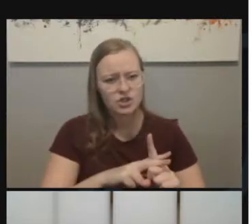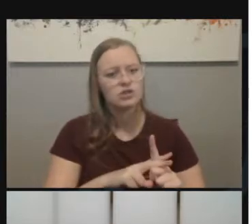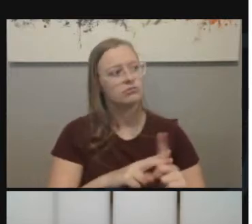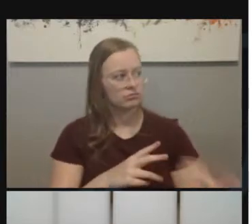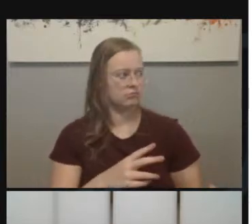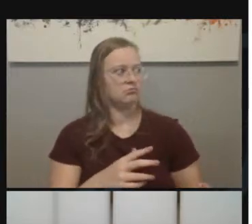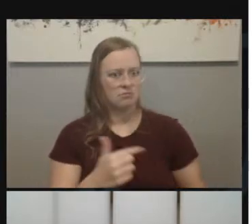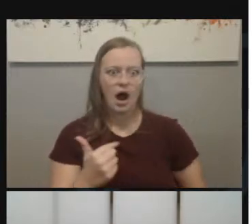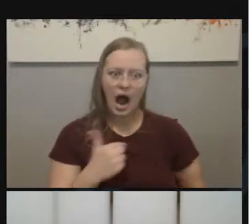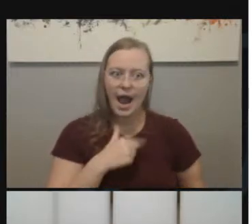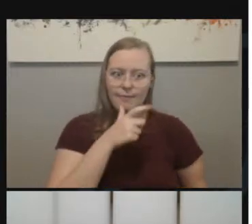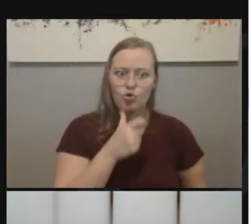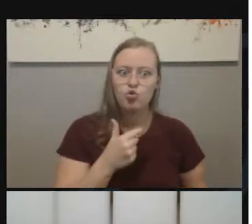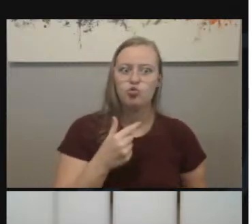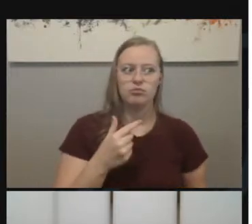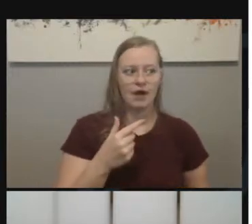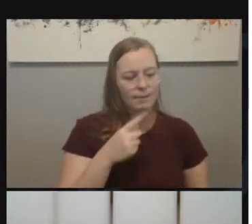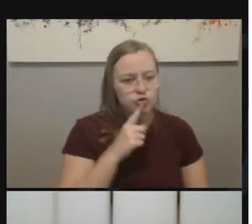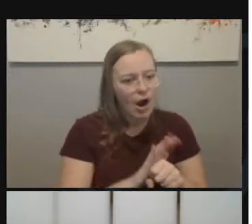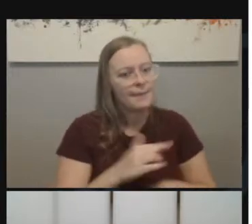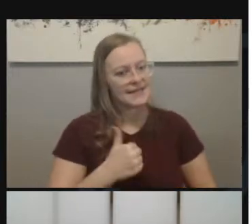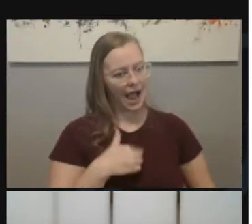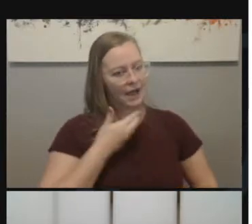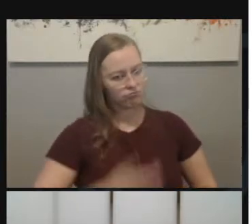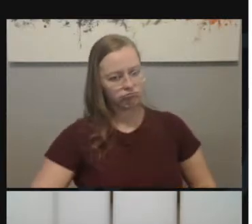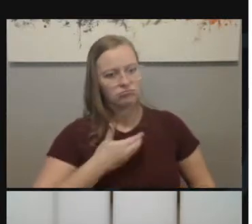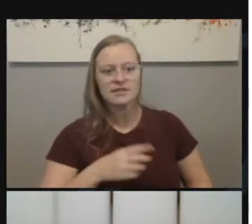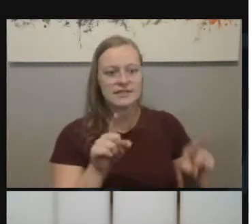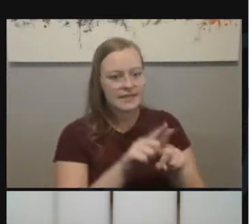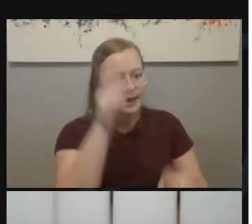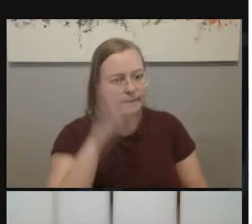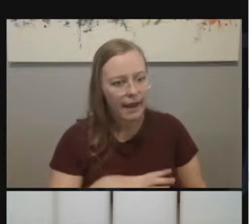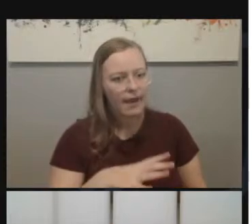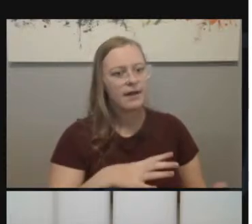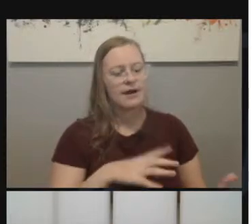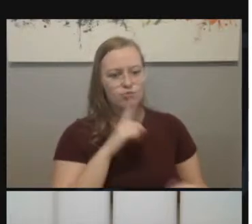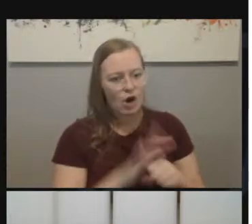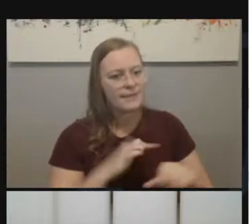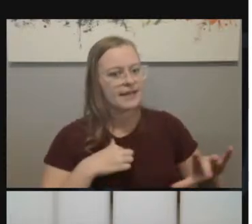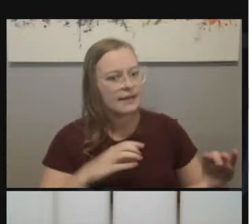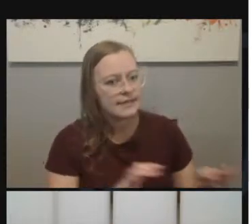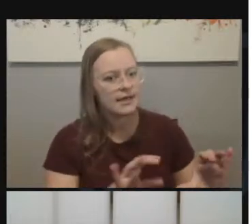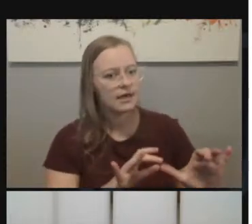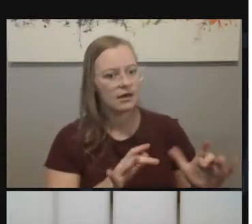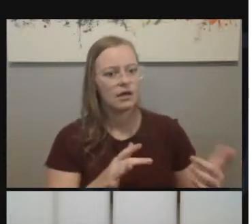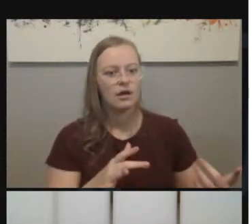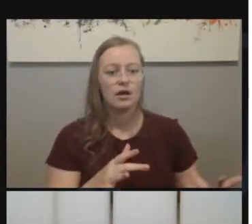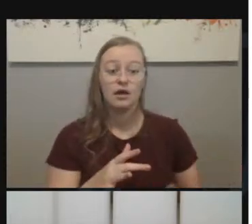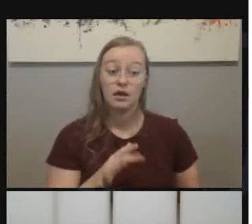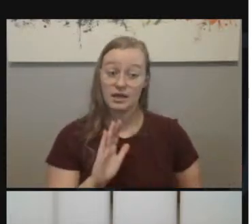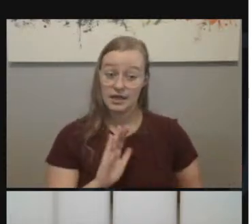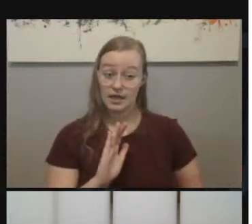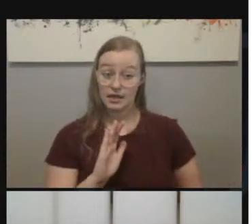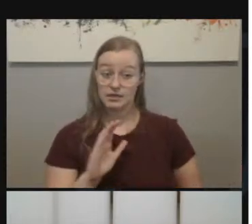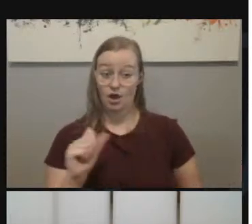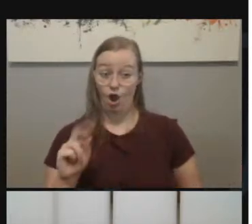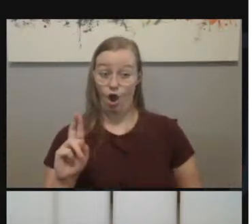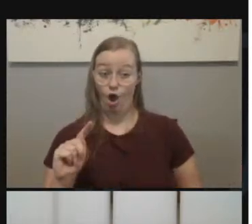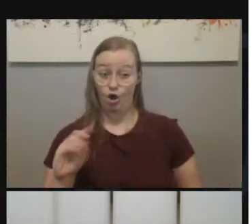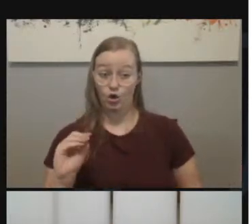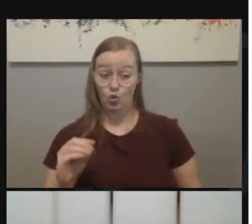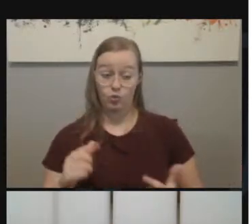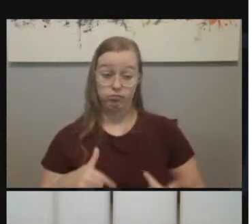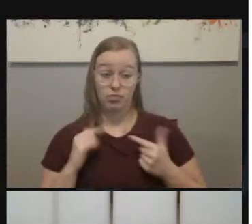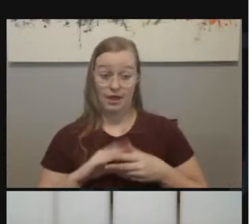he was, that he did what he said he did. In a manner of speaking, his autobiographical narrative is a kind